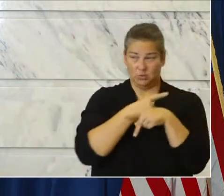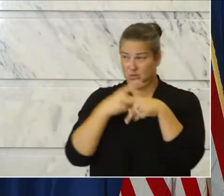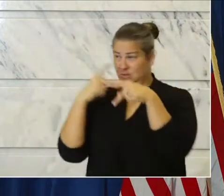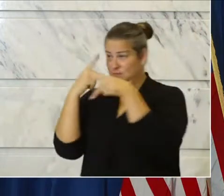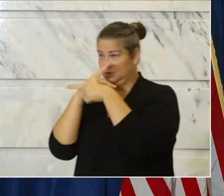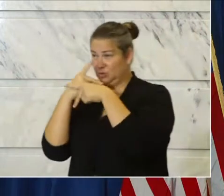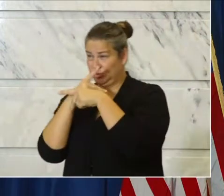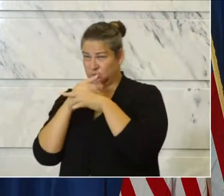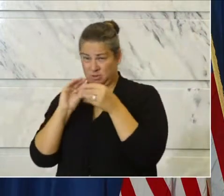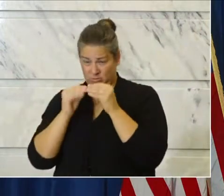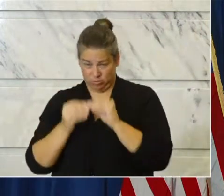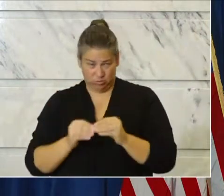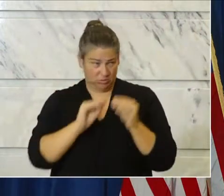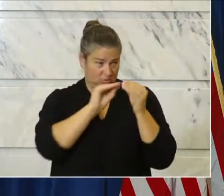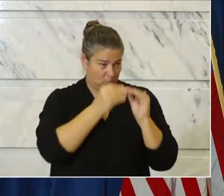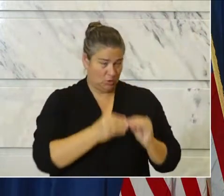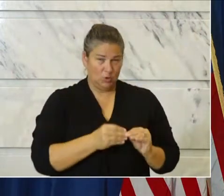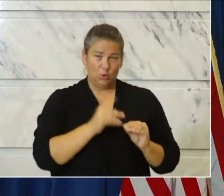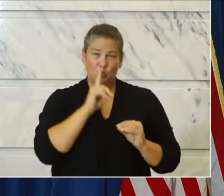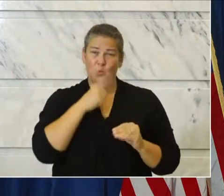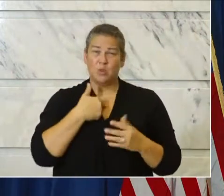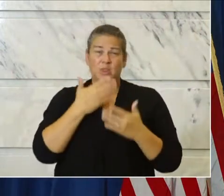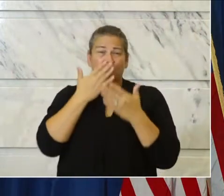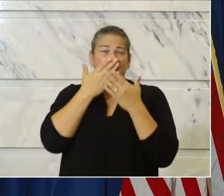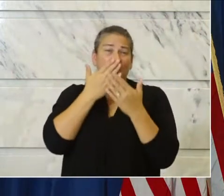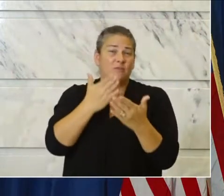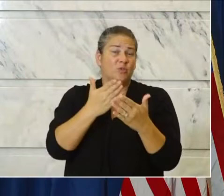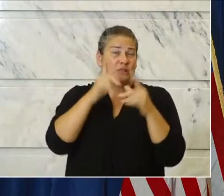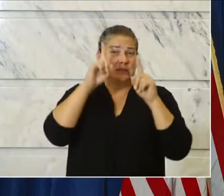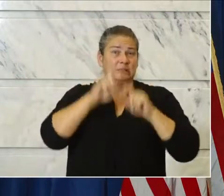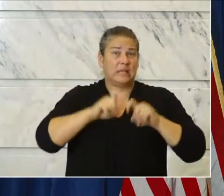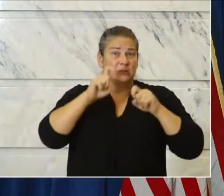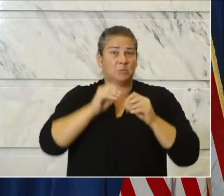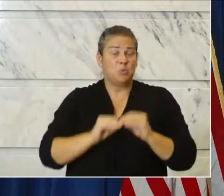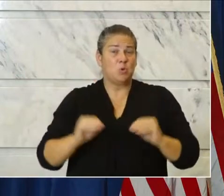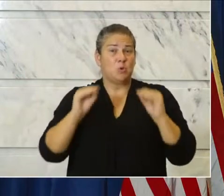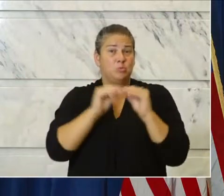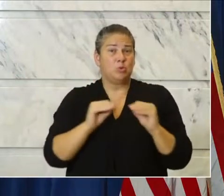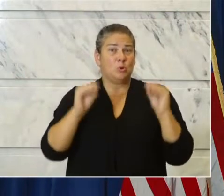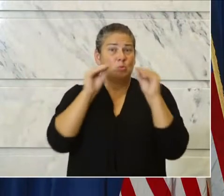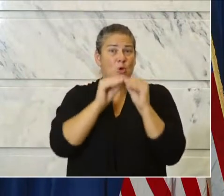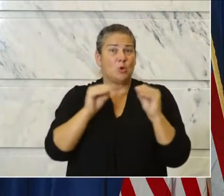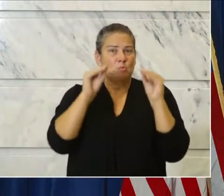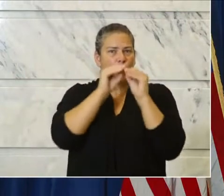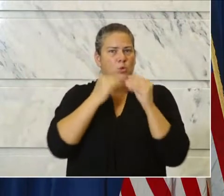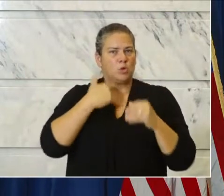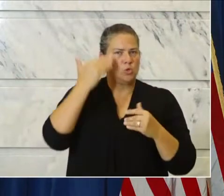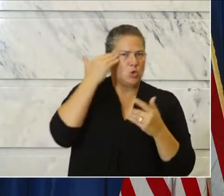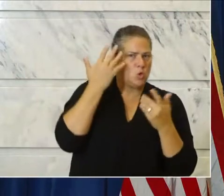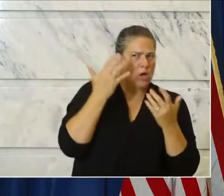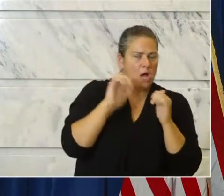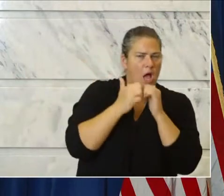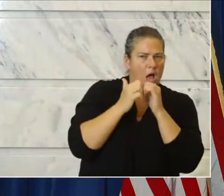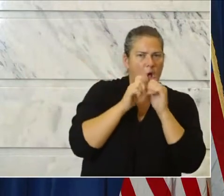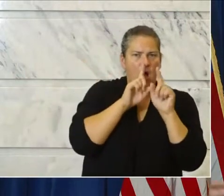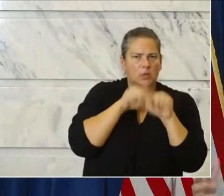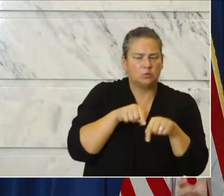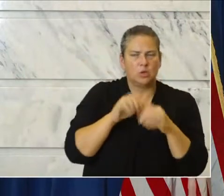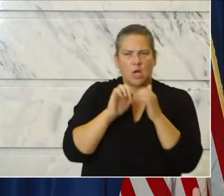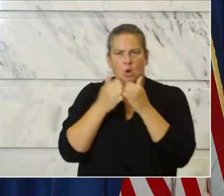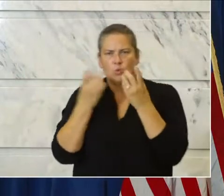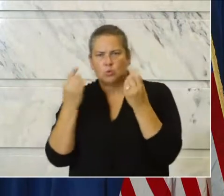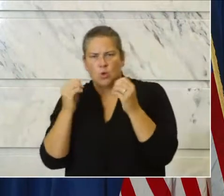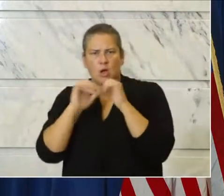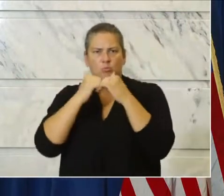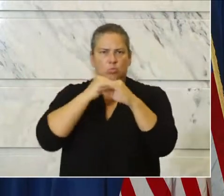are thankful for the number of tests because it lets us react better, make sure that we can do the quarantines that are necessary and prevent